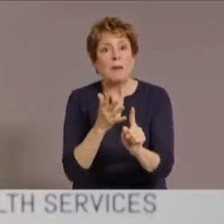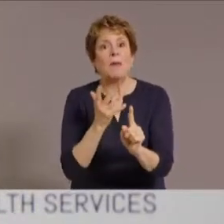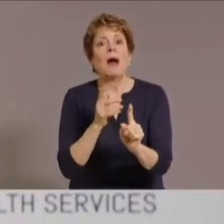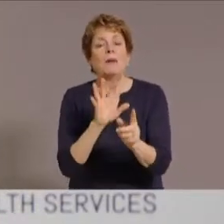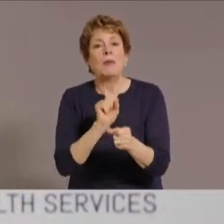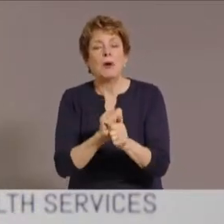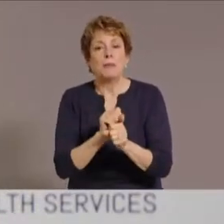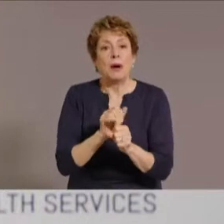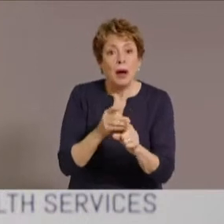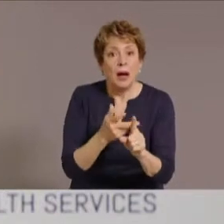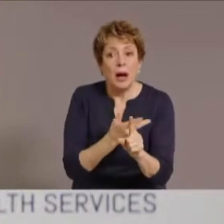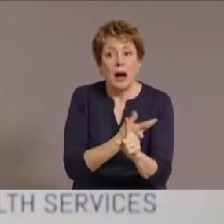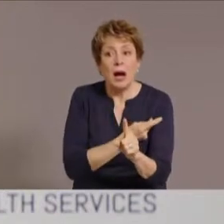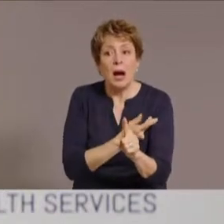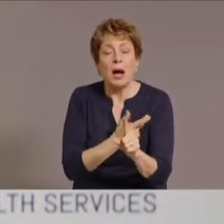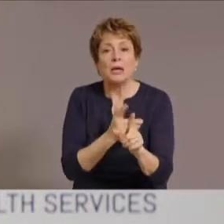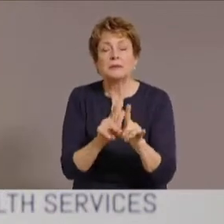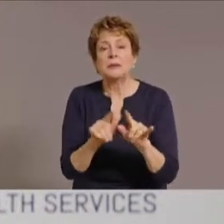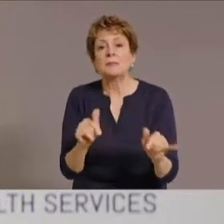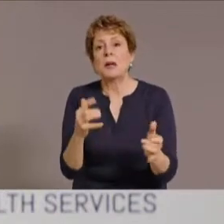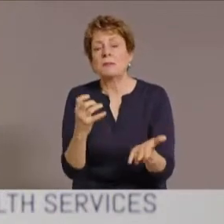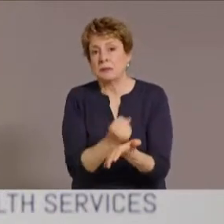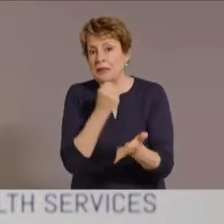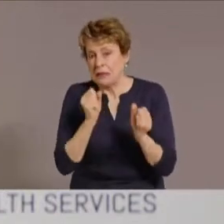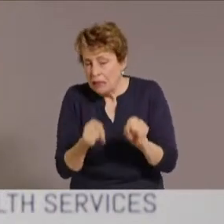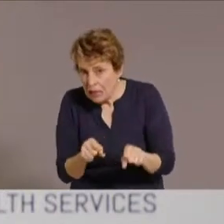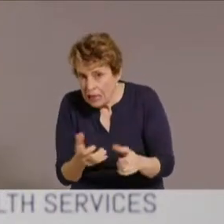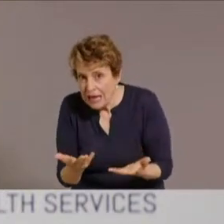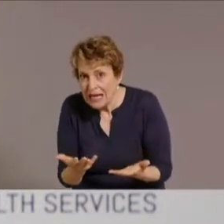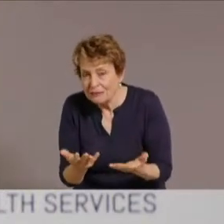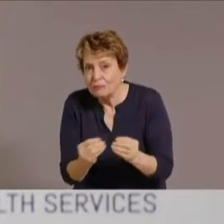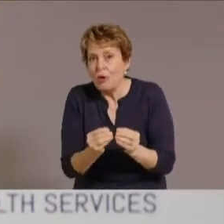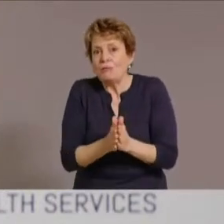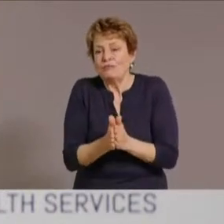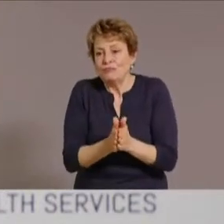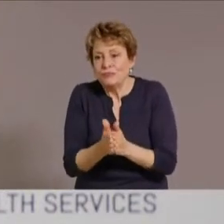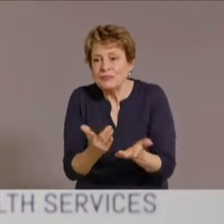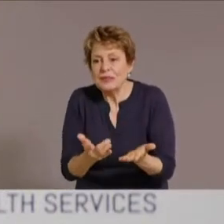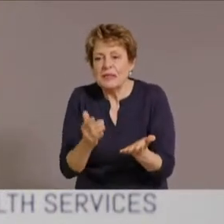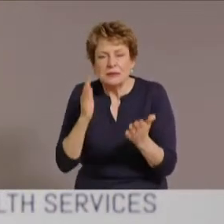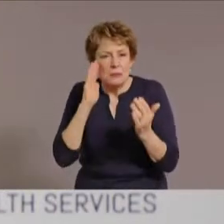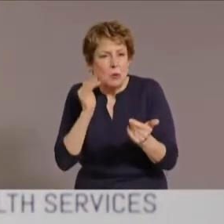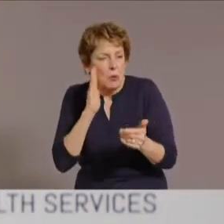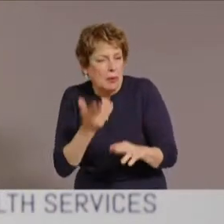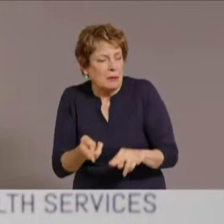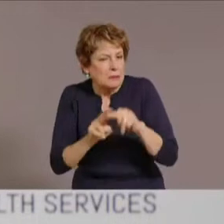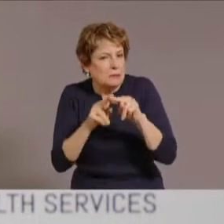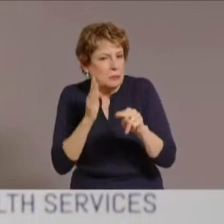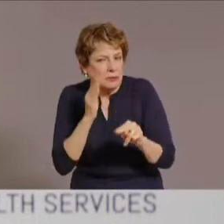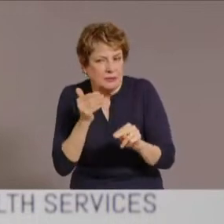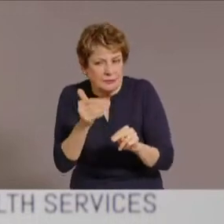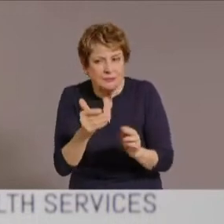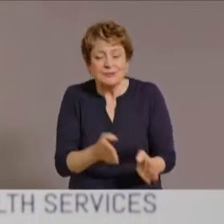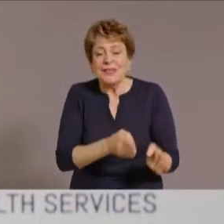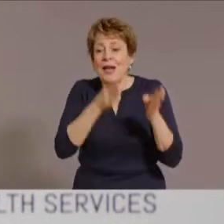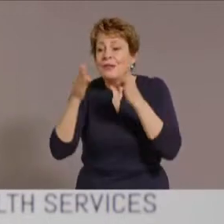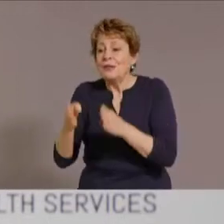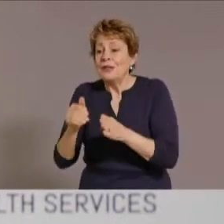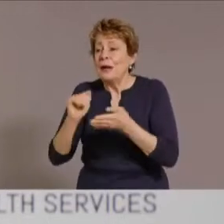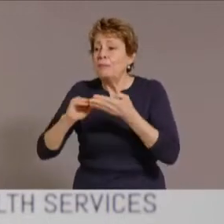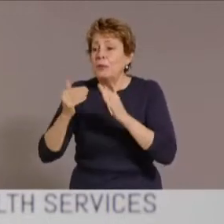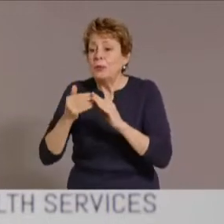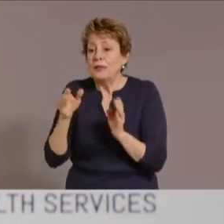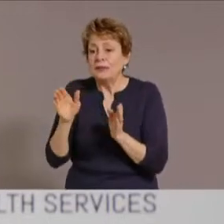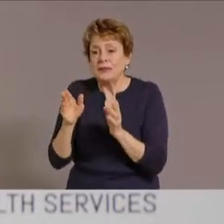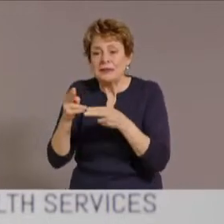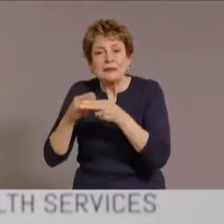week, and then more and more of those community pop-ups by trusted healthcare providers. And so we'll be working on that as